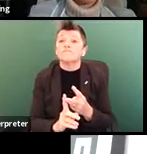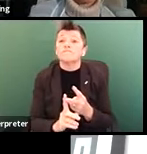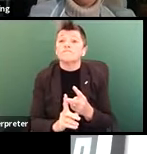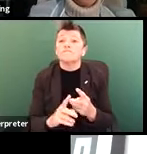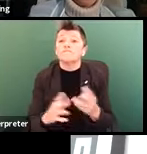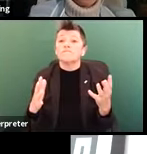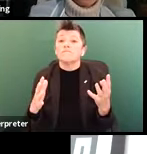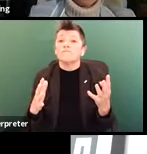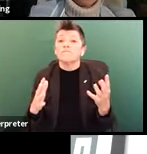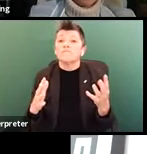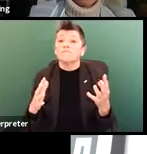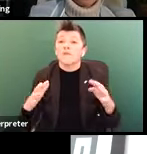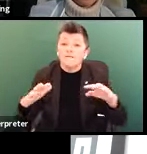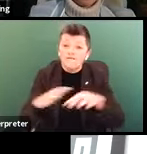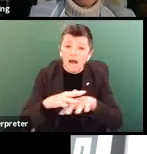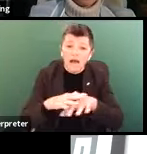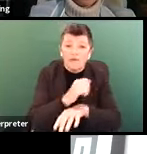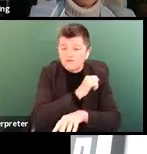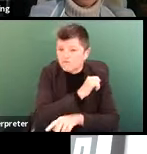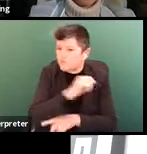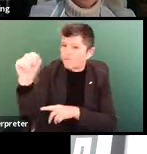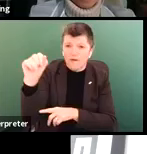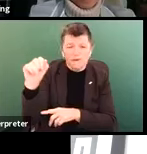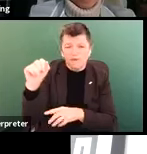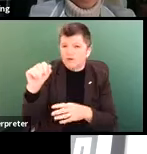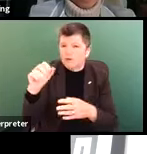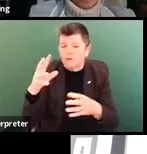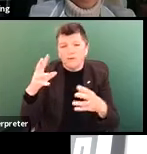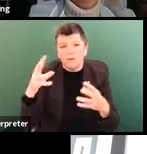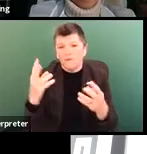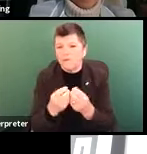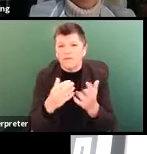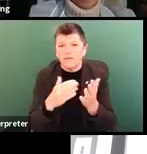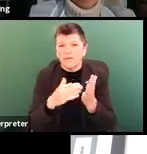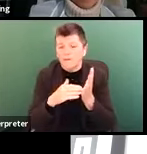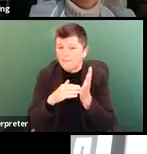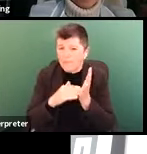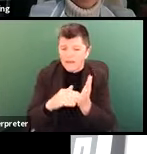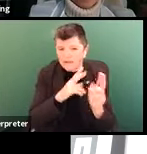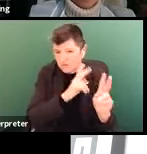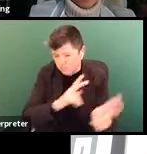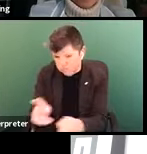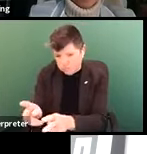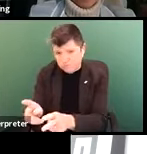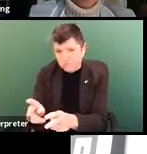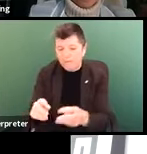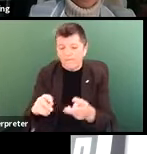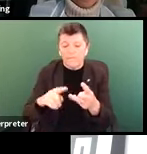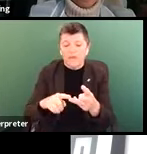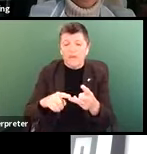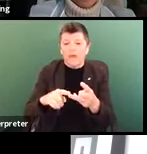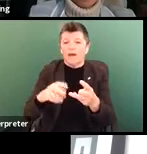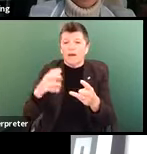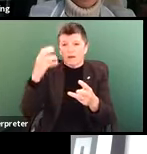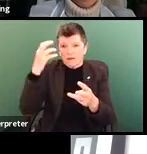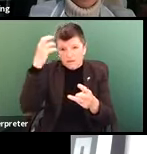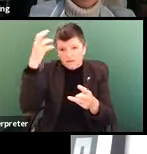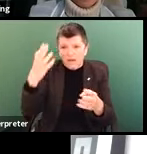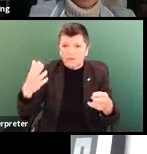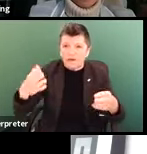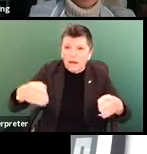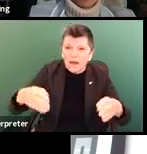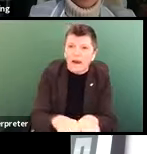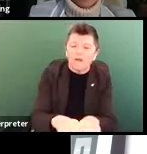violent revolution with millions of casualties, collapse of the state, or